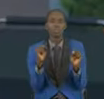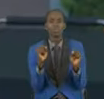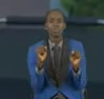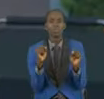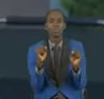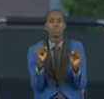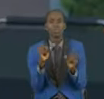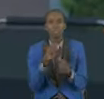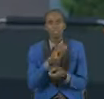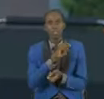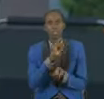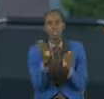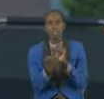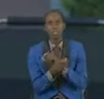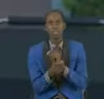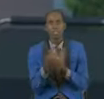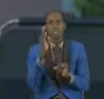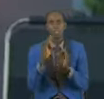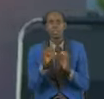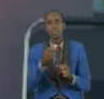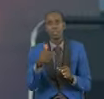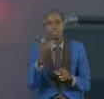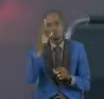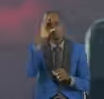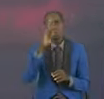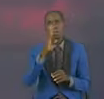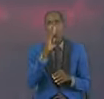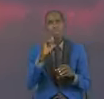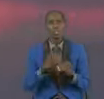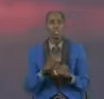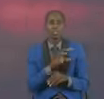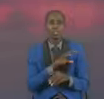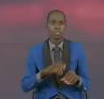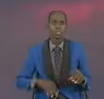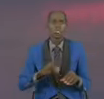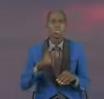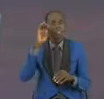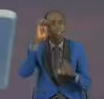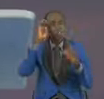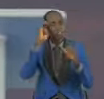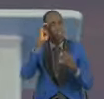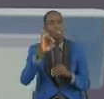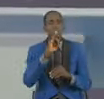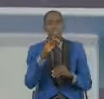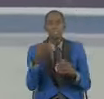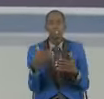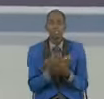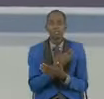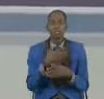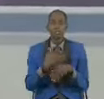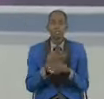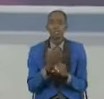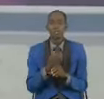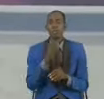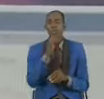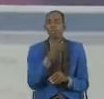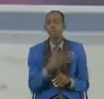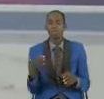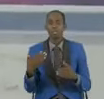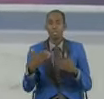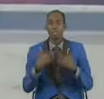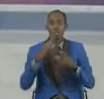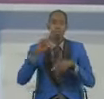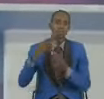transformation. If any man be in Christ, he is a new creature. Old things are passed away, and